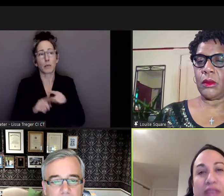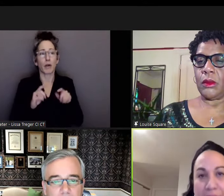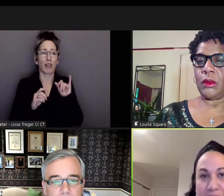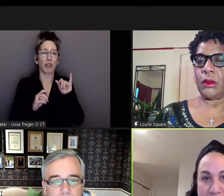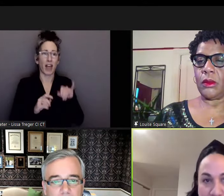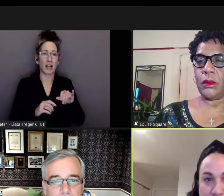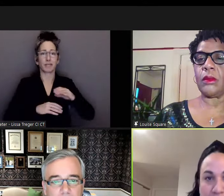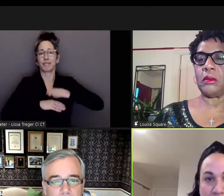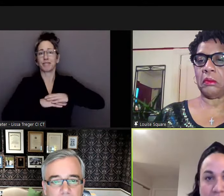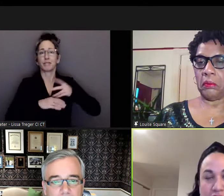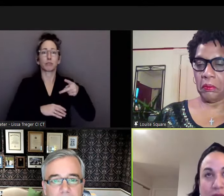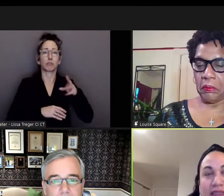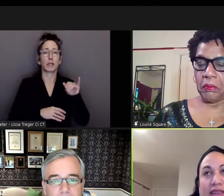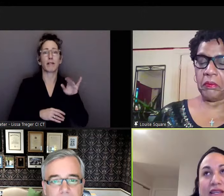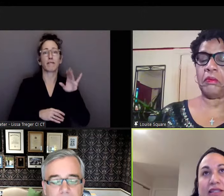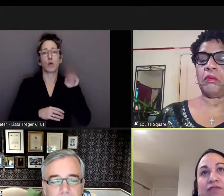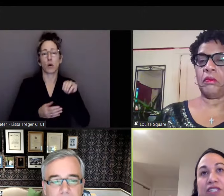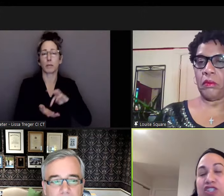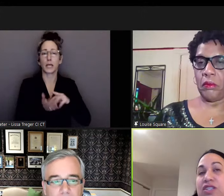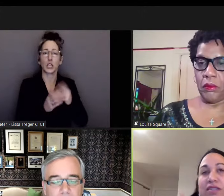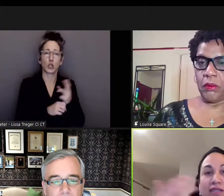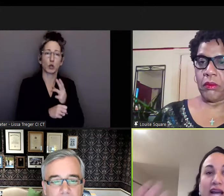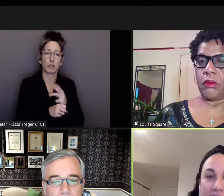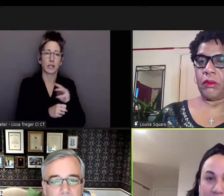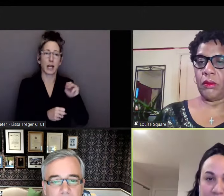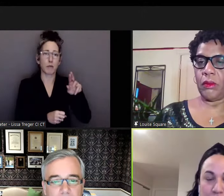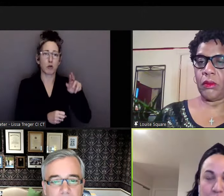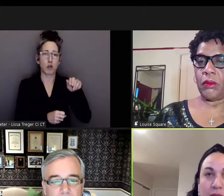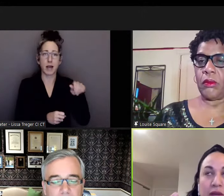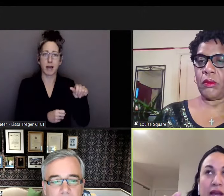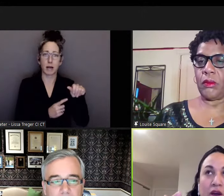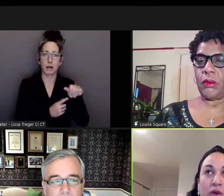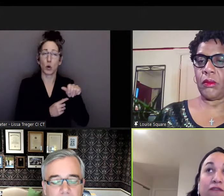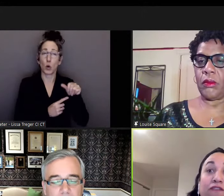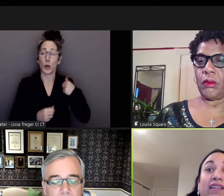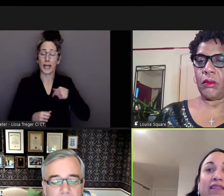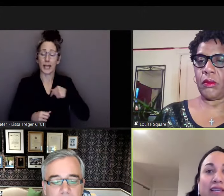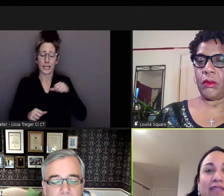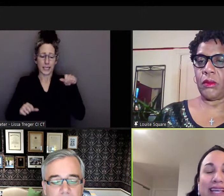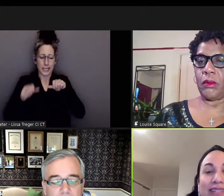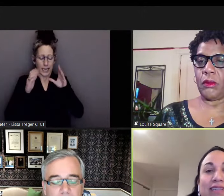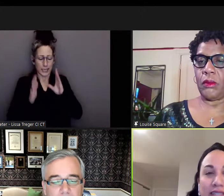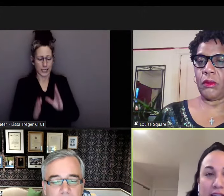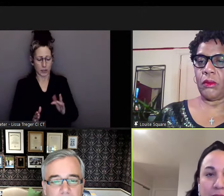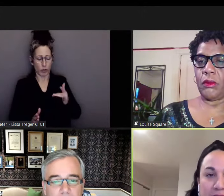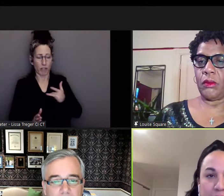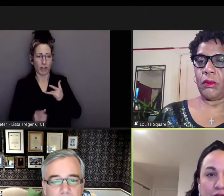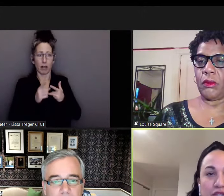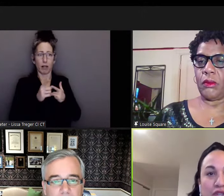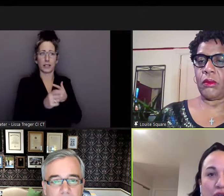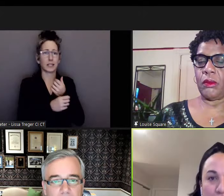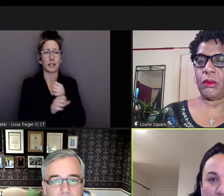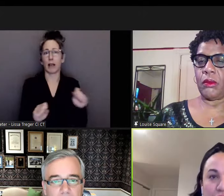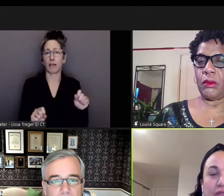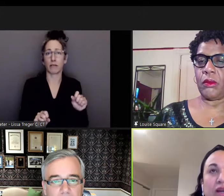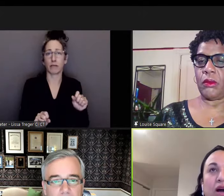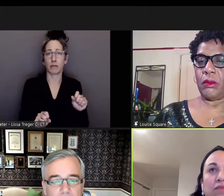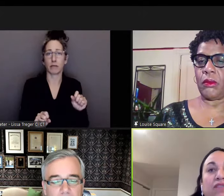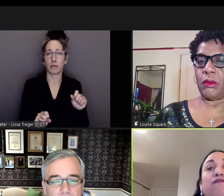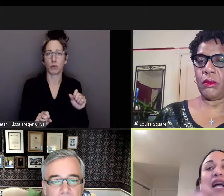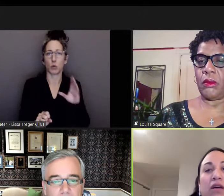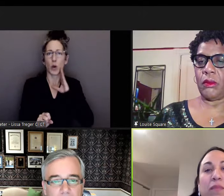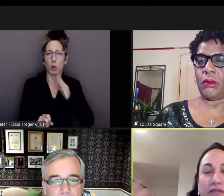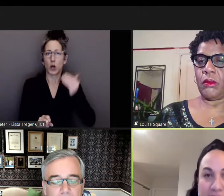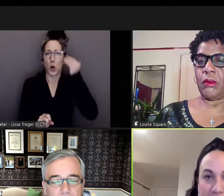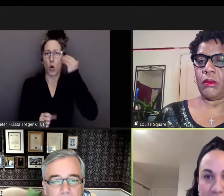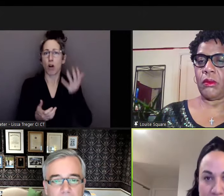would have known that by now. So I think that as physicians, as scientists, we feel that this is a safe platform to use